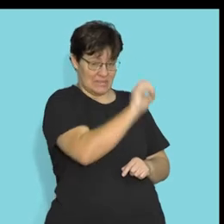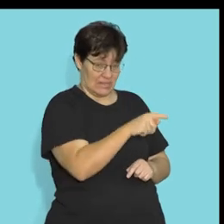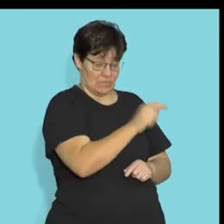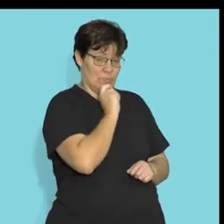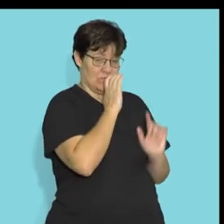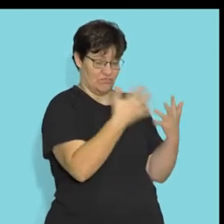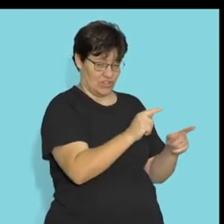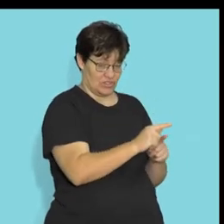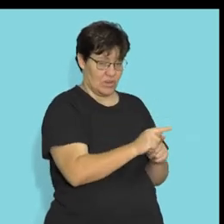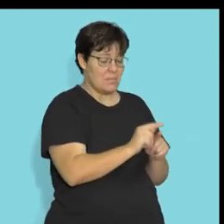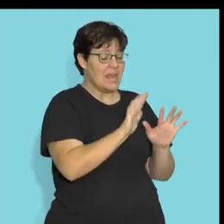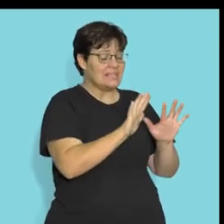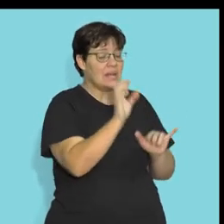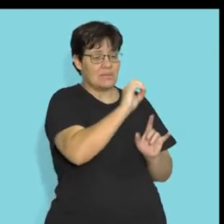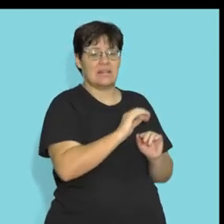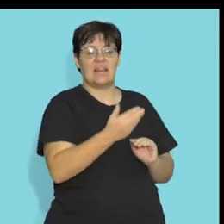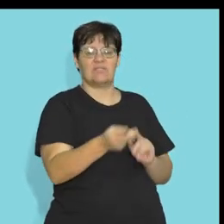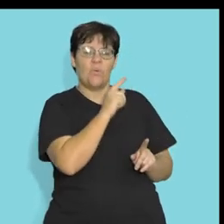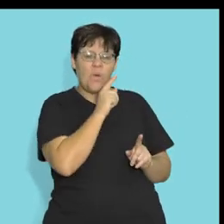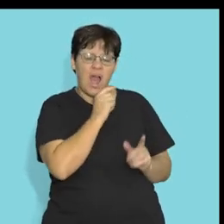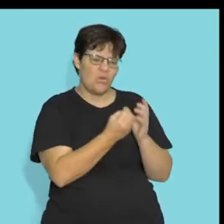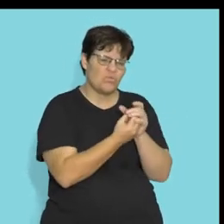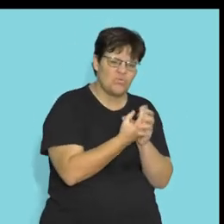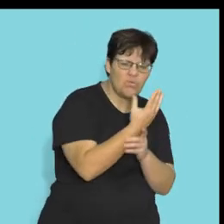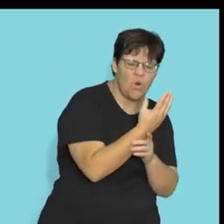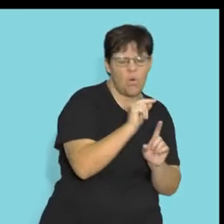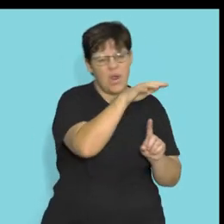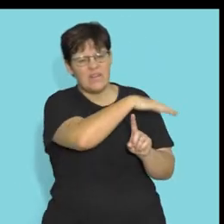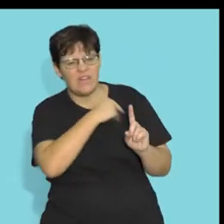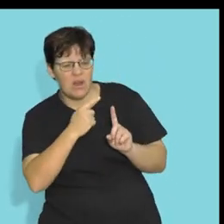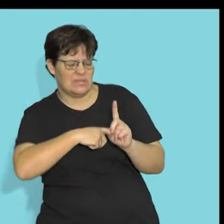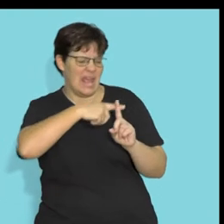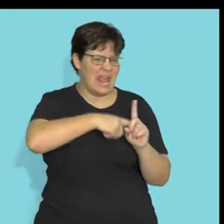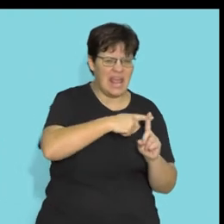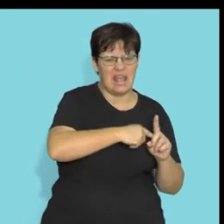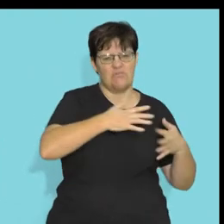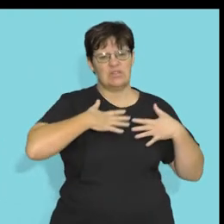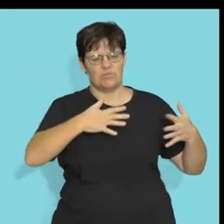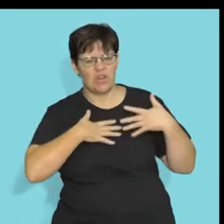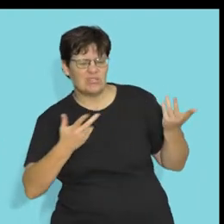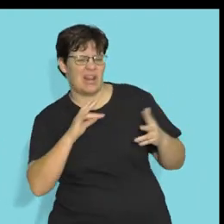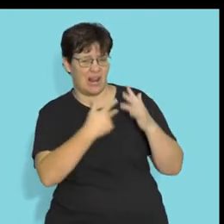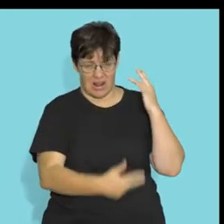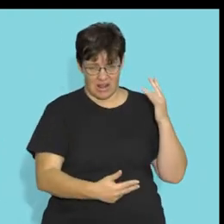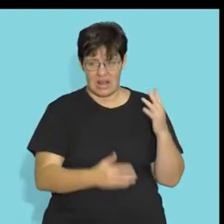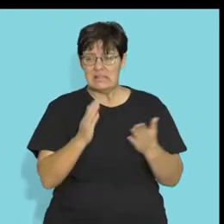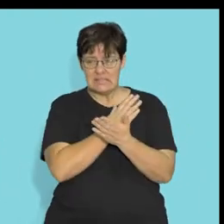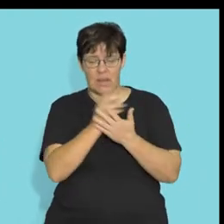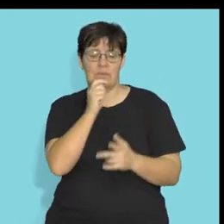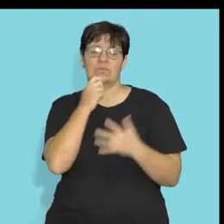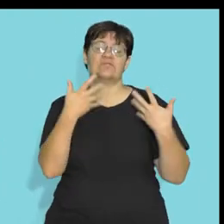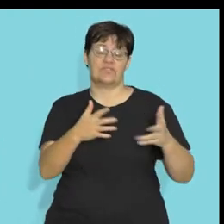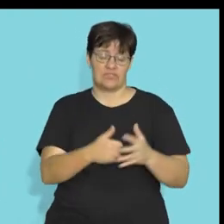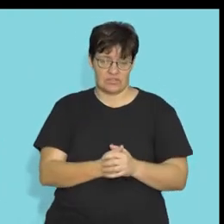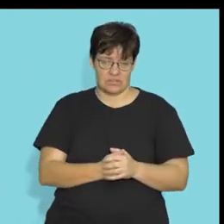is lost, with some being lost as heat, as we saw, to the environment because of respiration, and some of it is being used, and